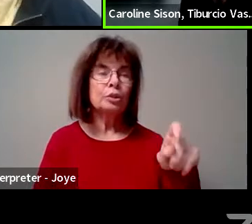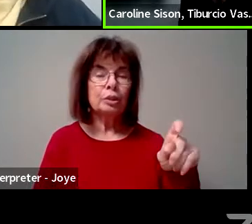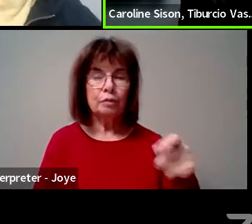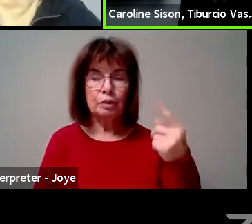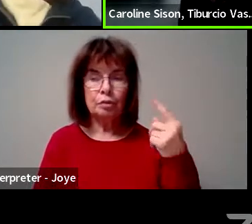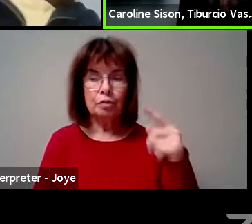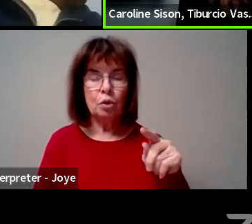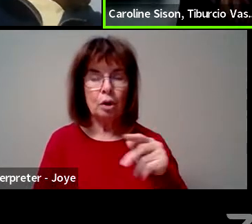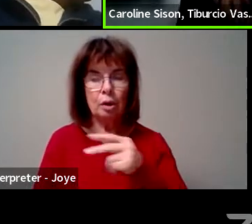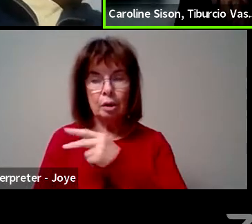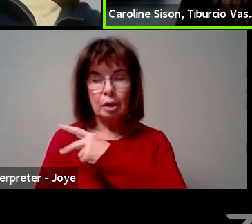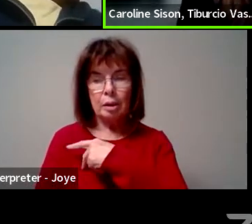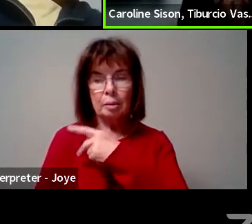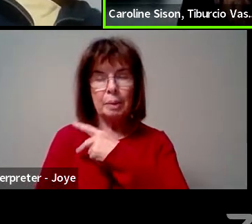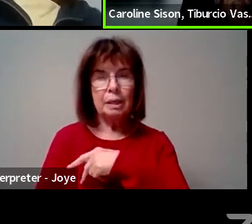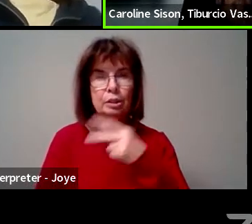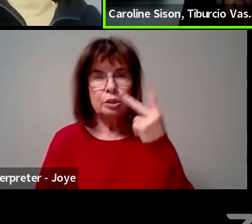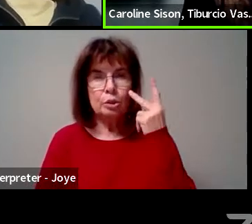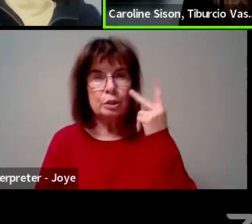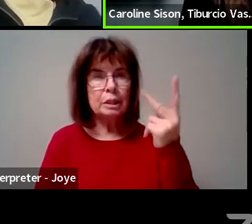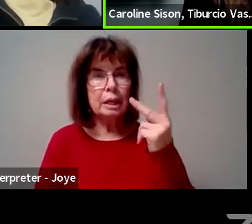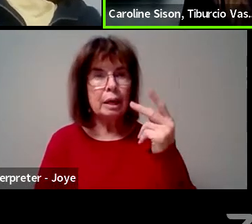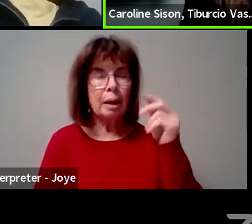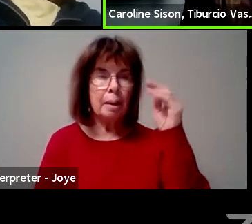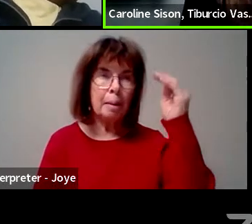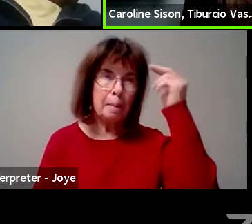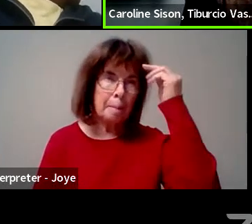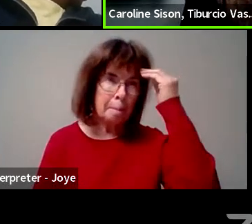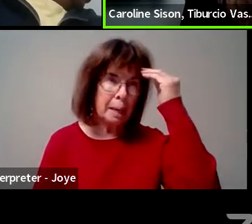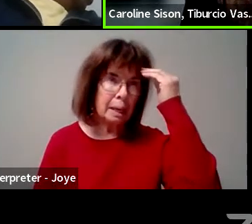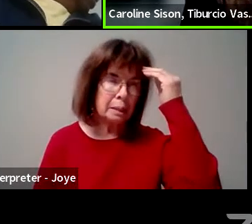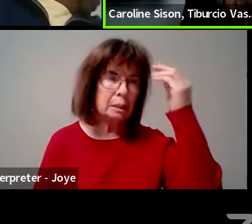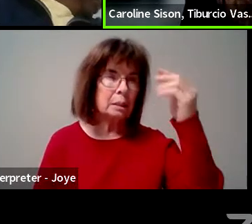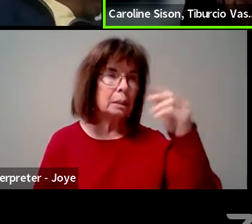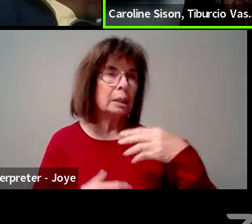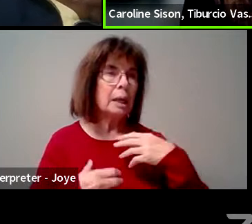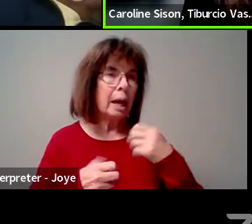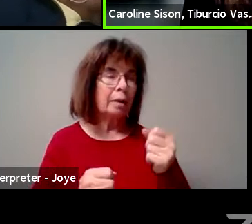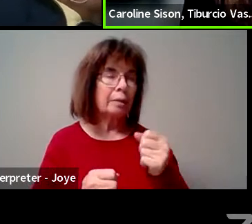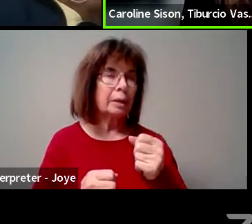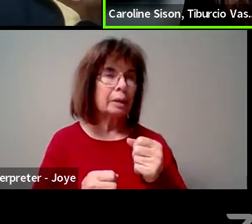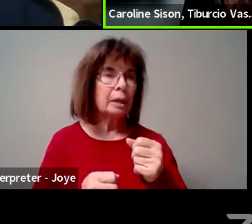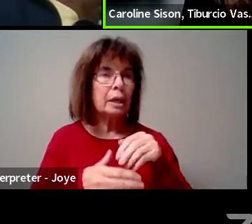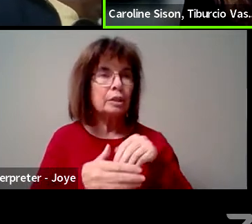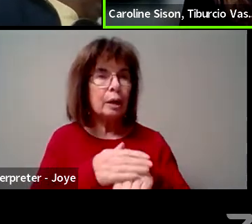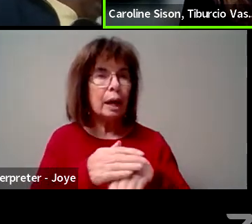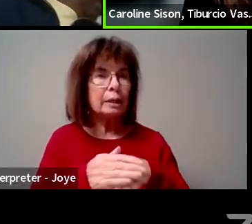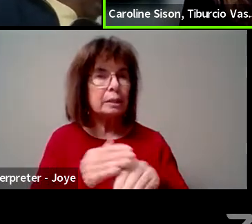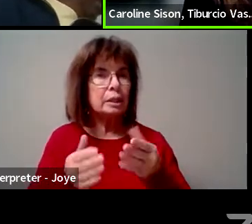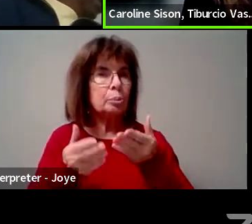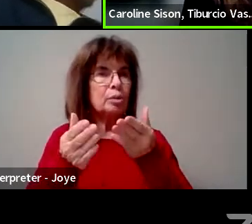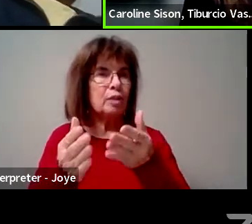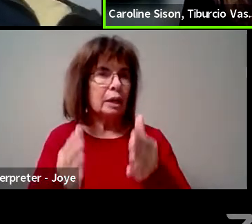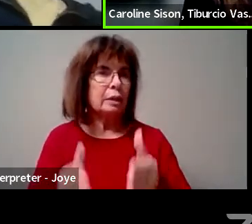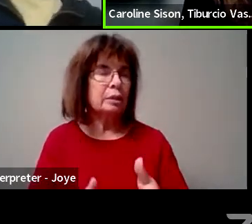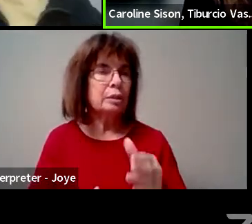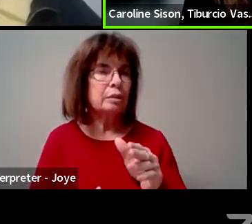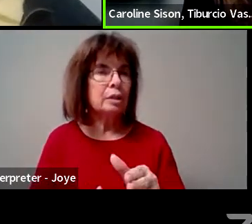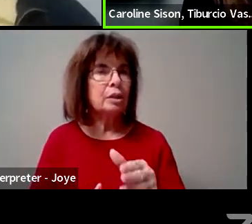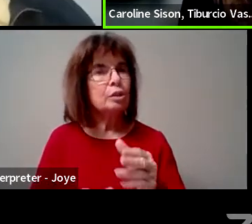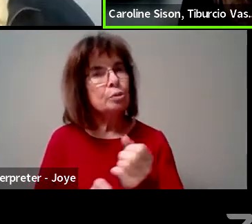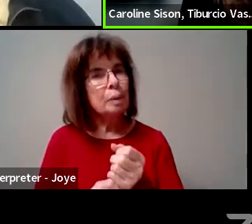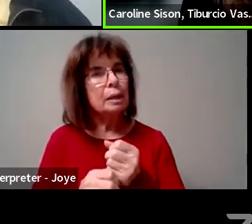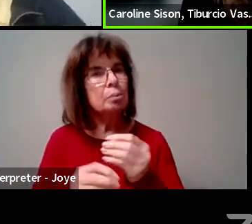for patients to seek mental health, behavioral health care, and to access providers in that way to make it more